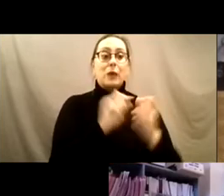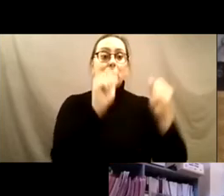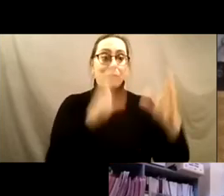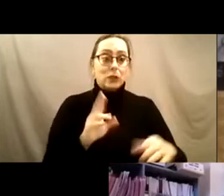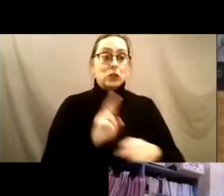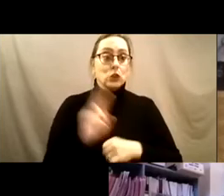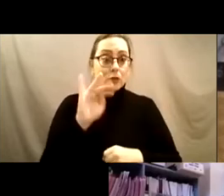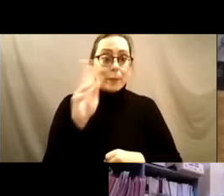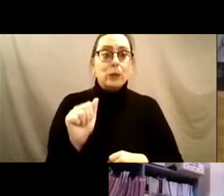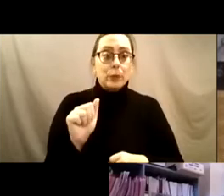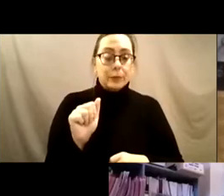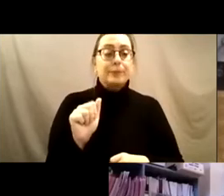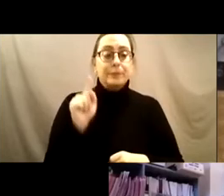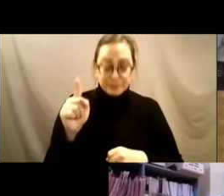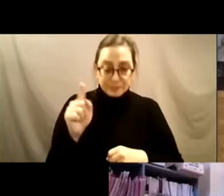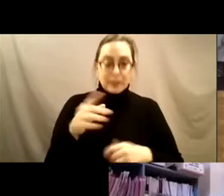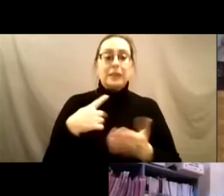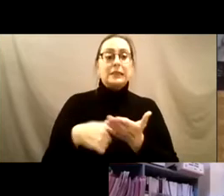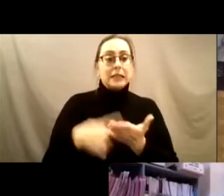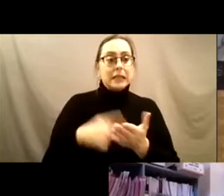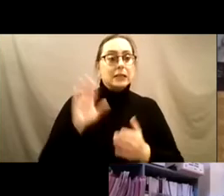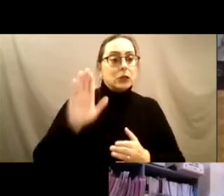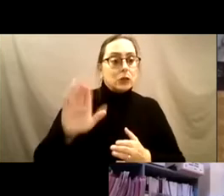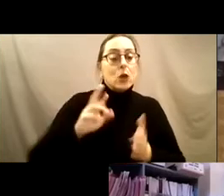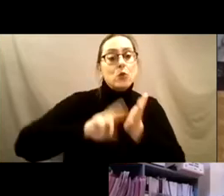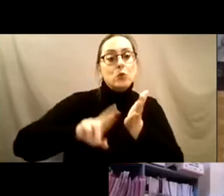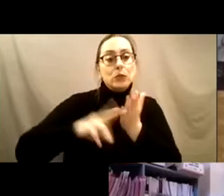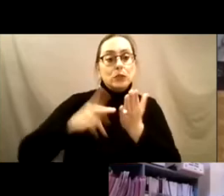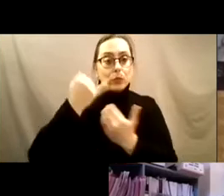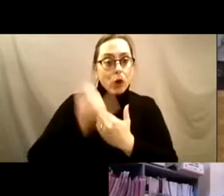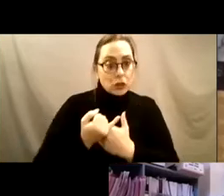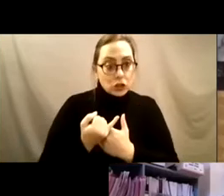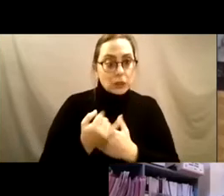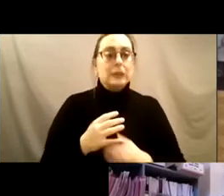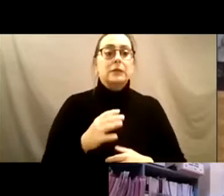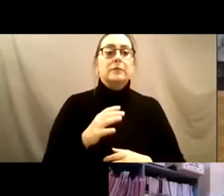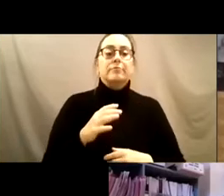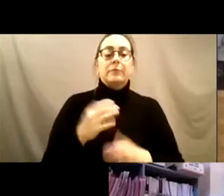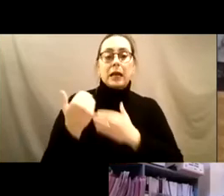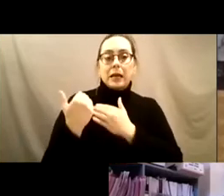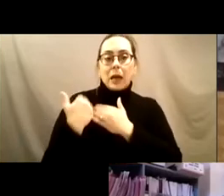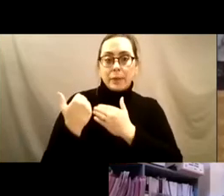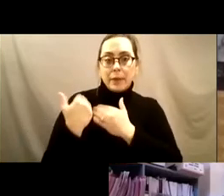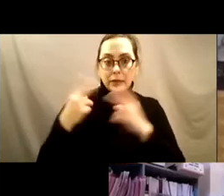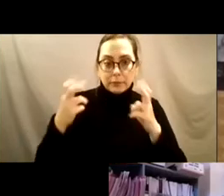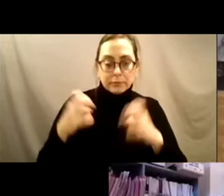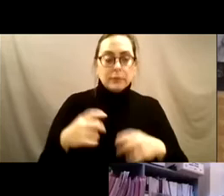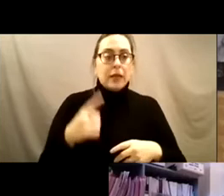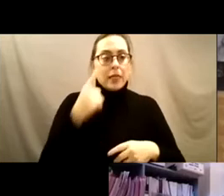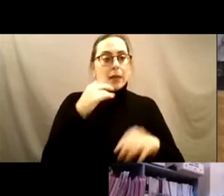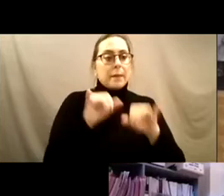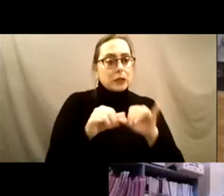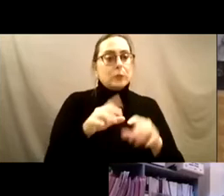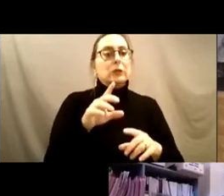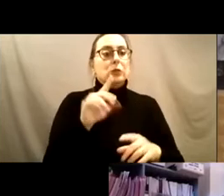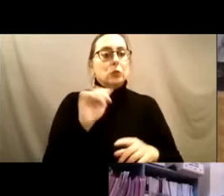University of Manitoba to discuss the research project Embodying Accountability, Rethinking Measurement Tools for Disability,